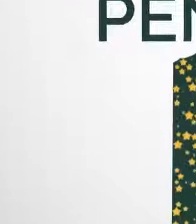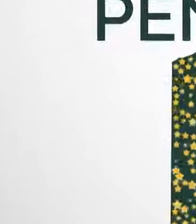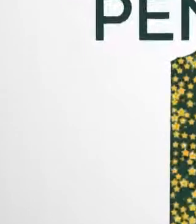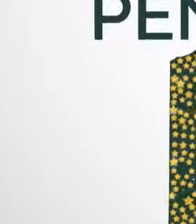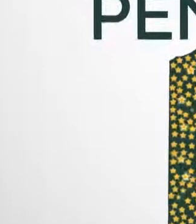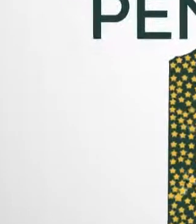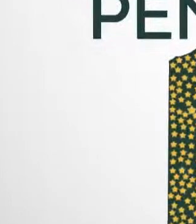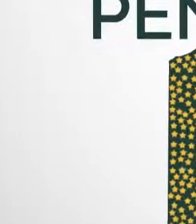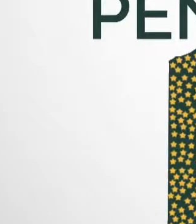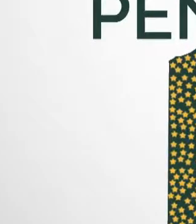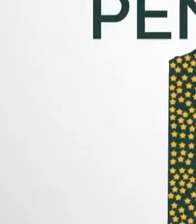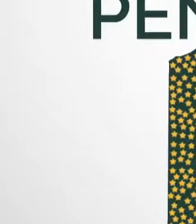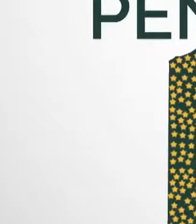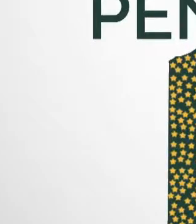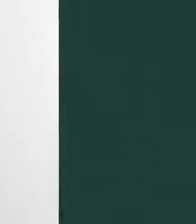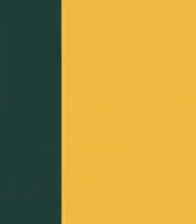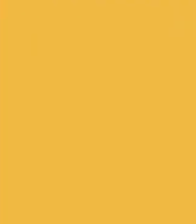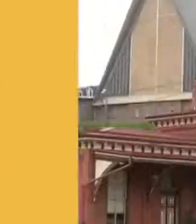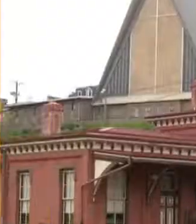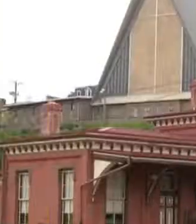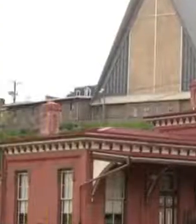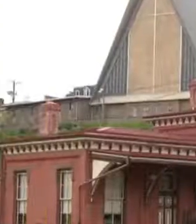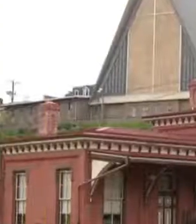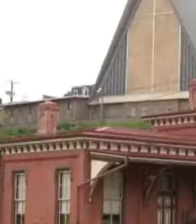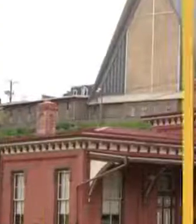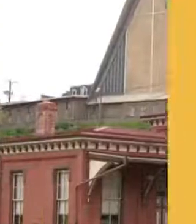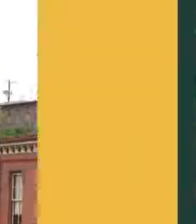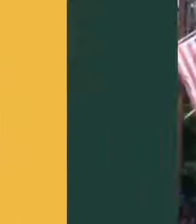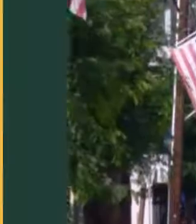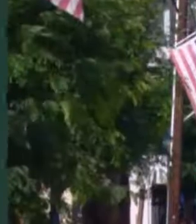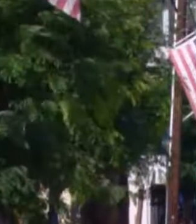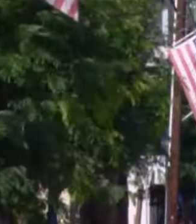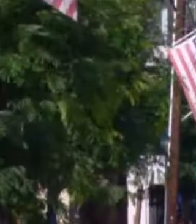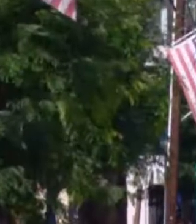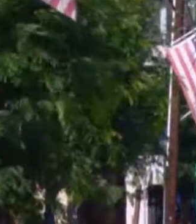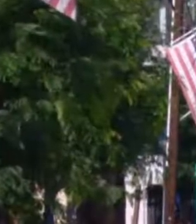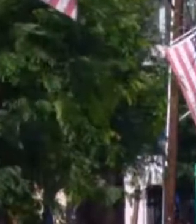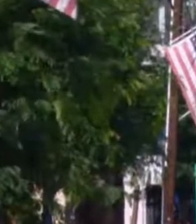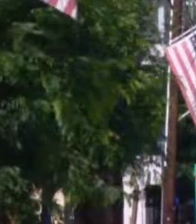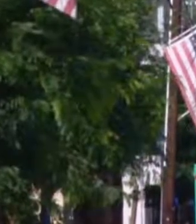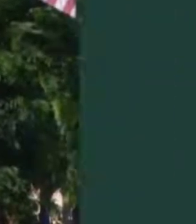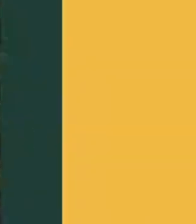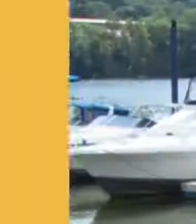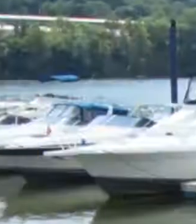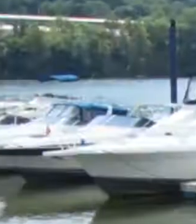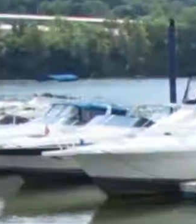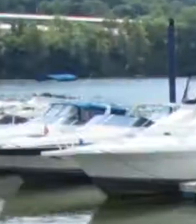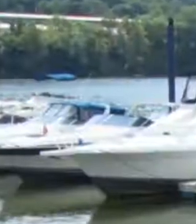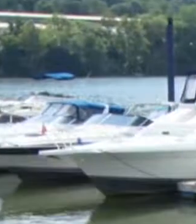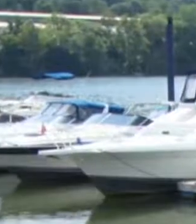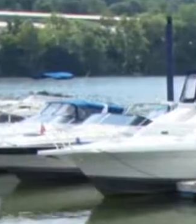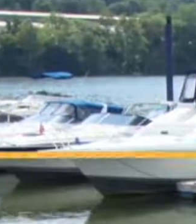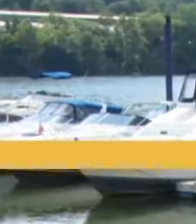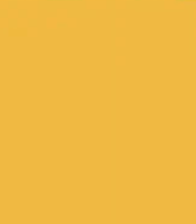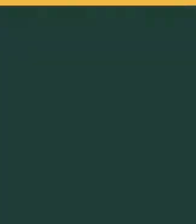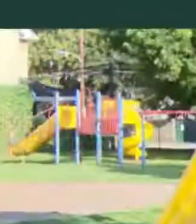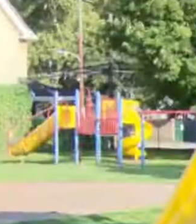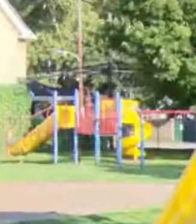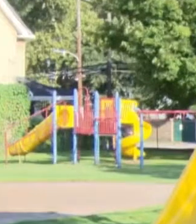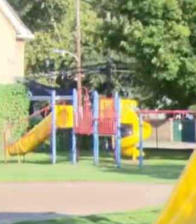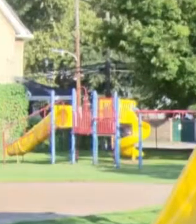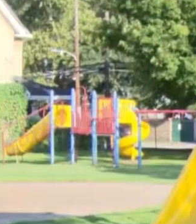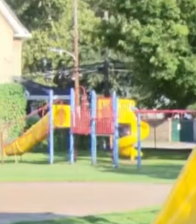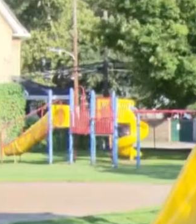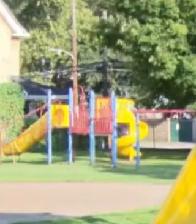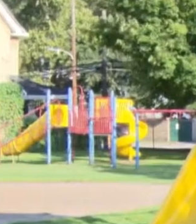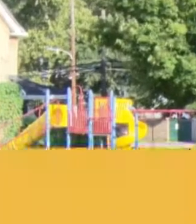Pennsylvania's 956 boroughs each offer something unique to the Commonwealth. They are filled with culture, commerce,